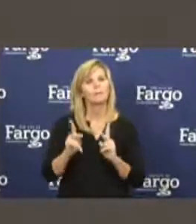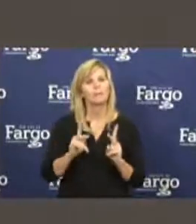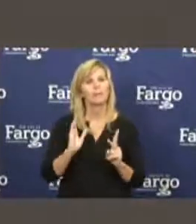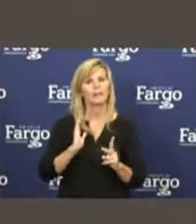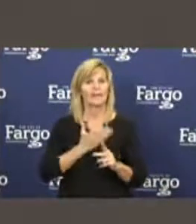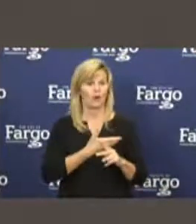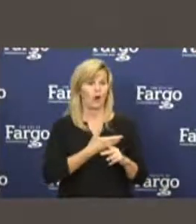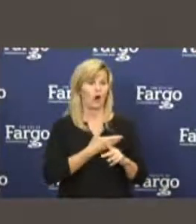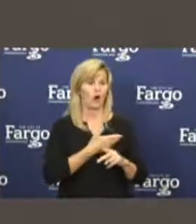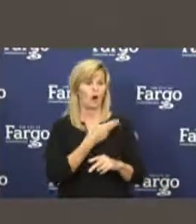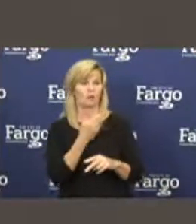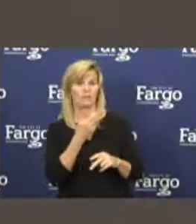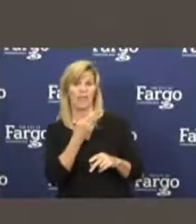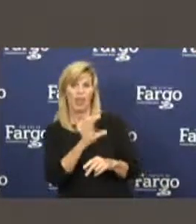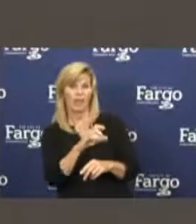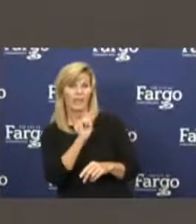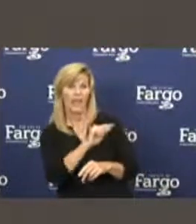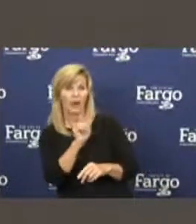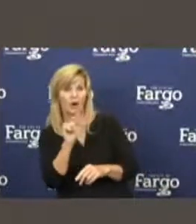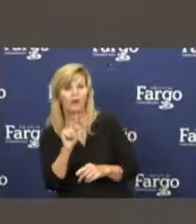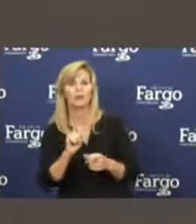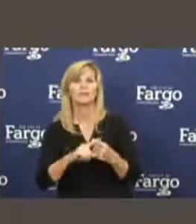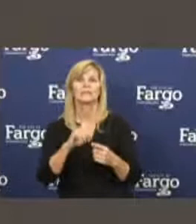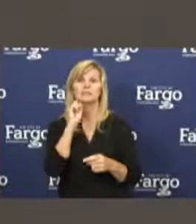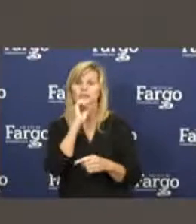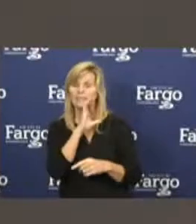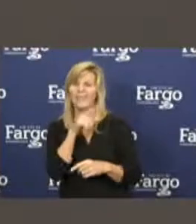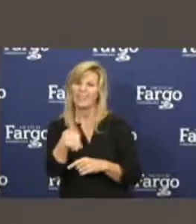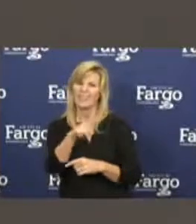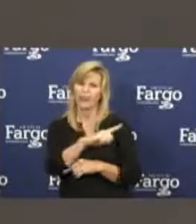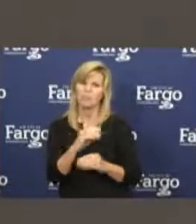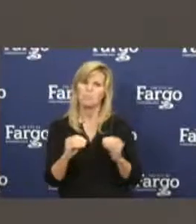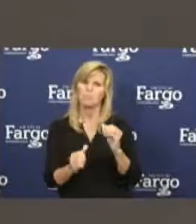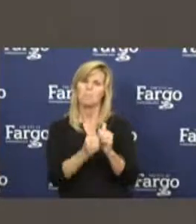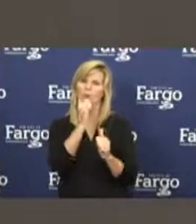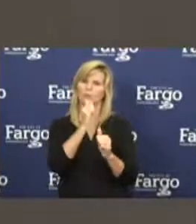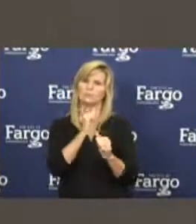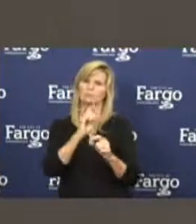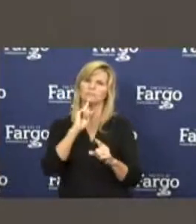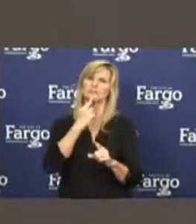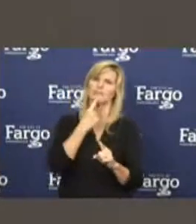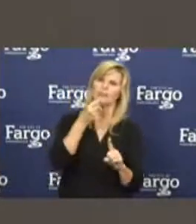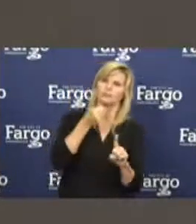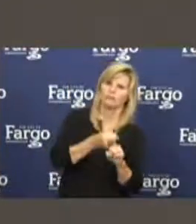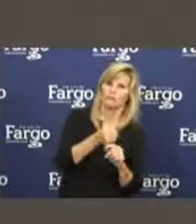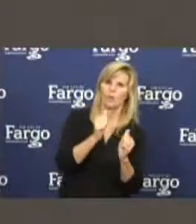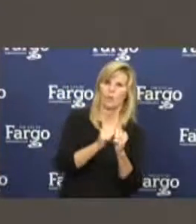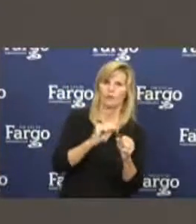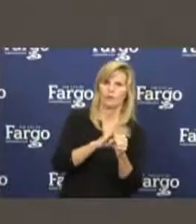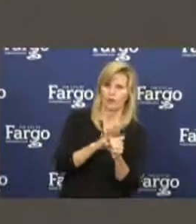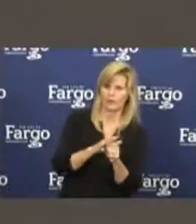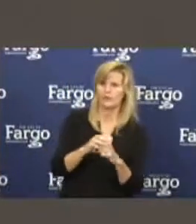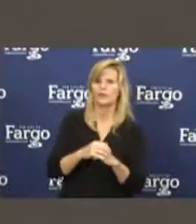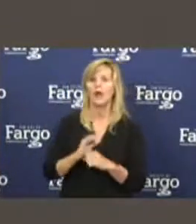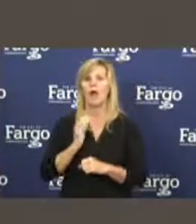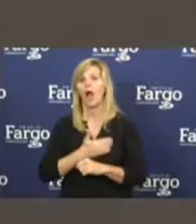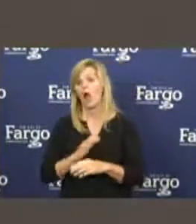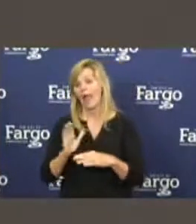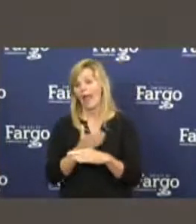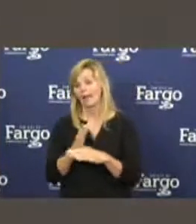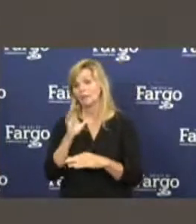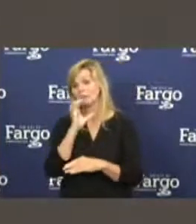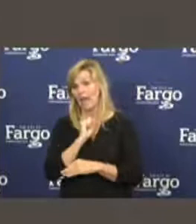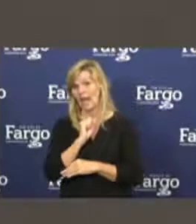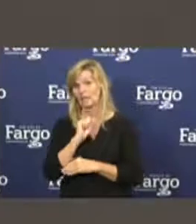are the most vulnerable to severe outcomes of the disease. That being said, our average age has